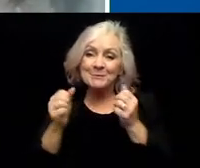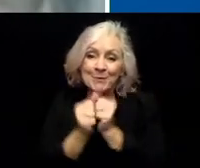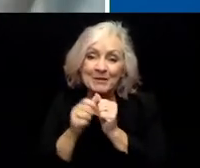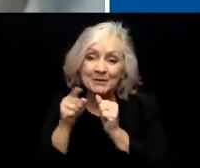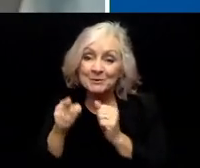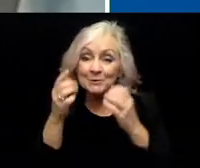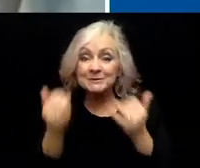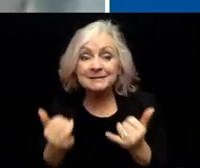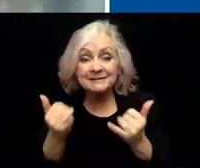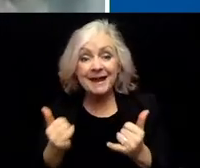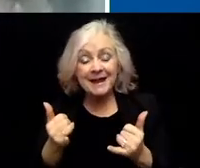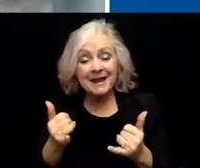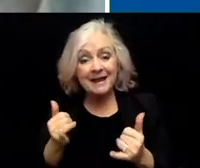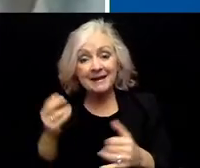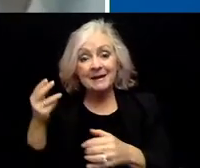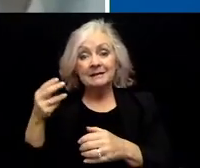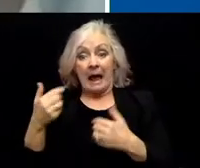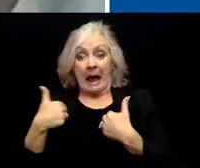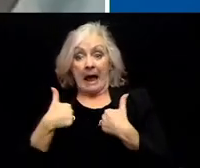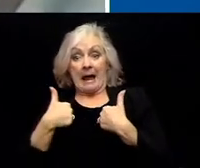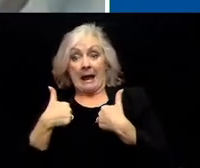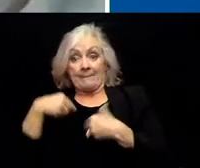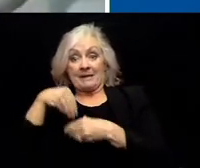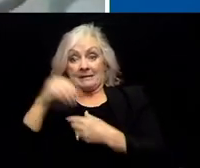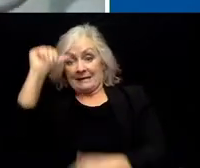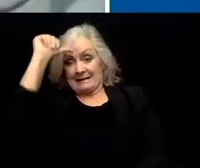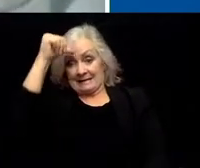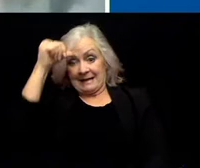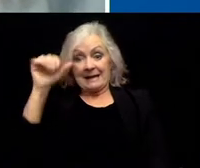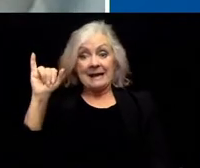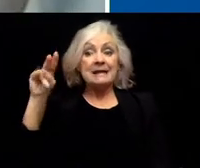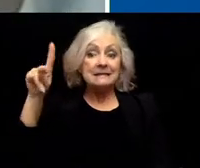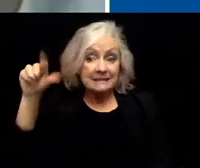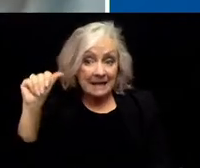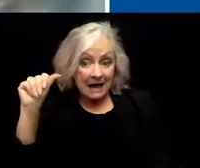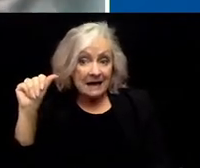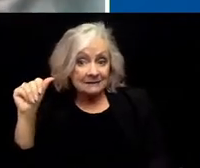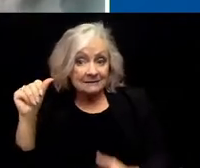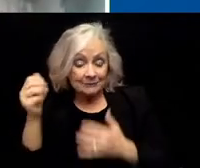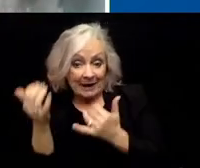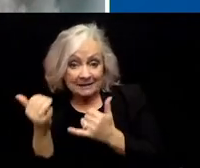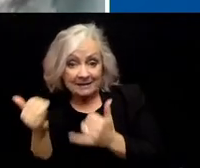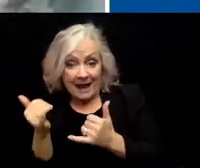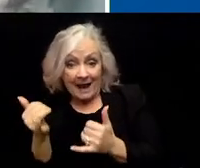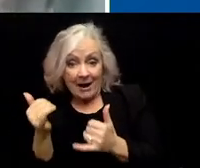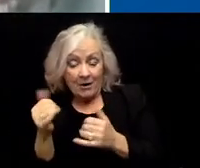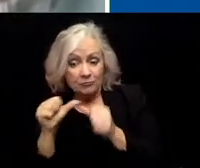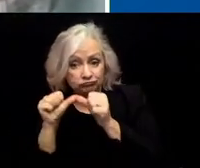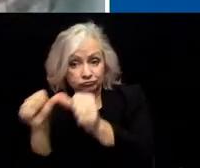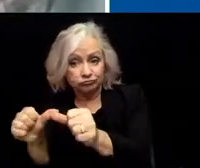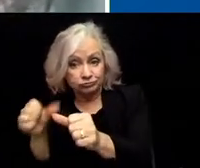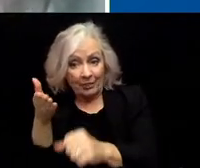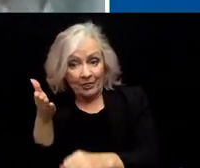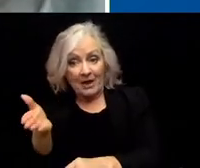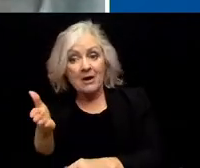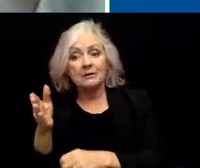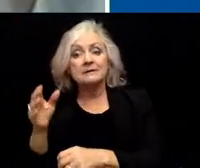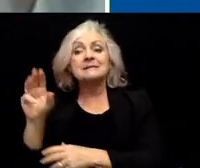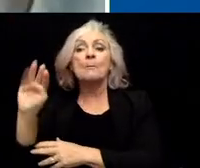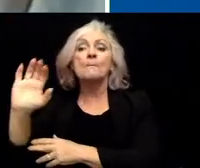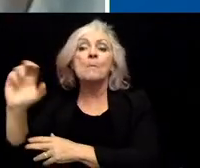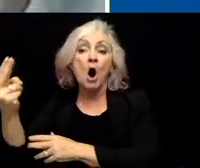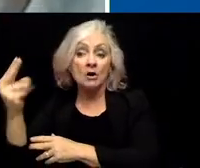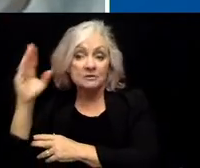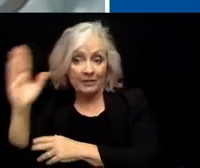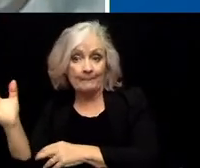all the others from India today, where I've been based for the last few weeks, and I will be till March before I return to Boston. And so what